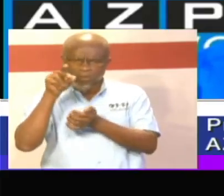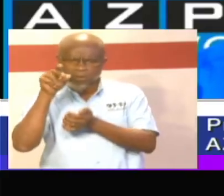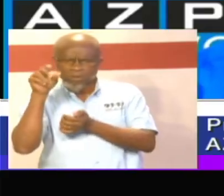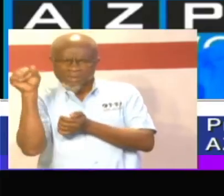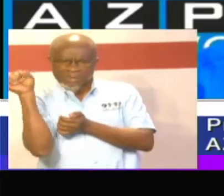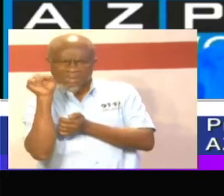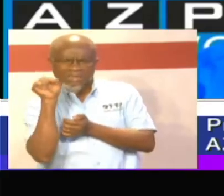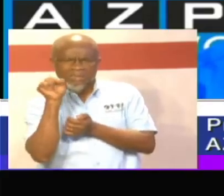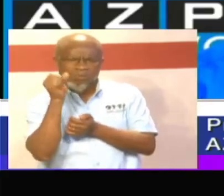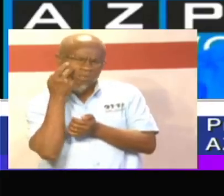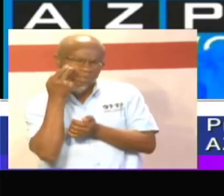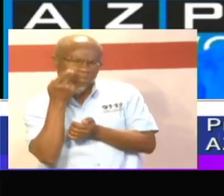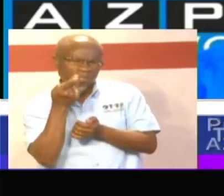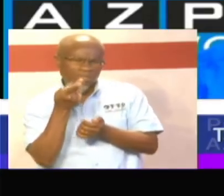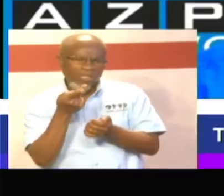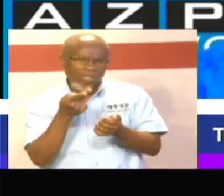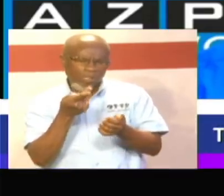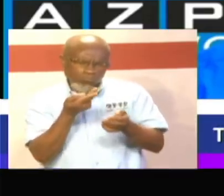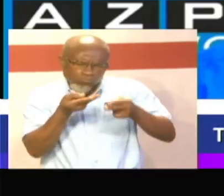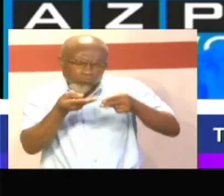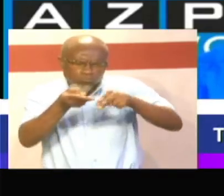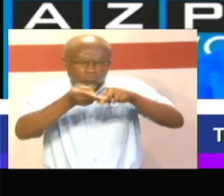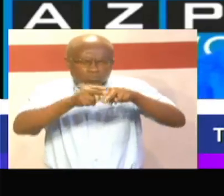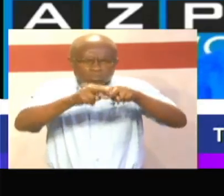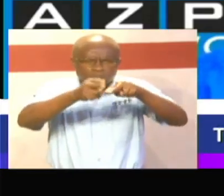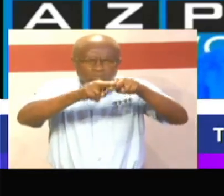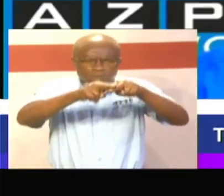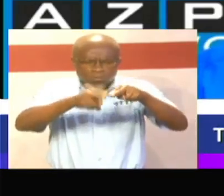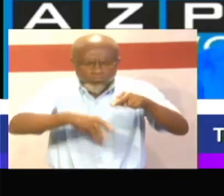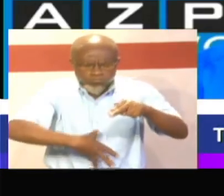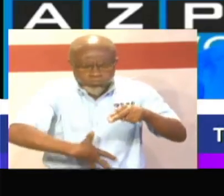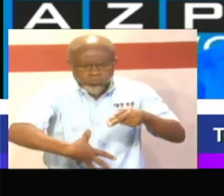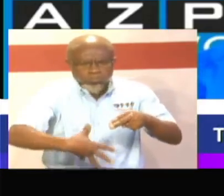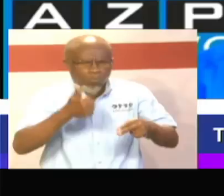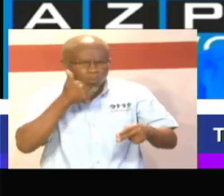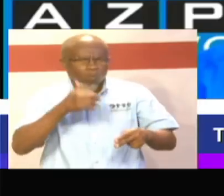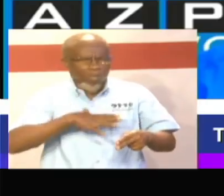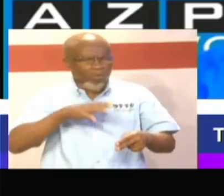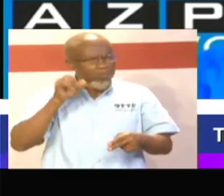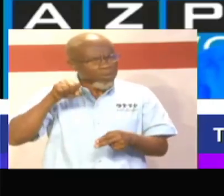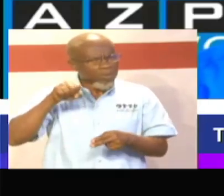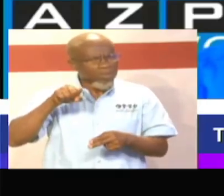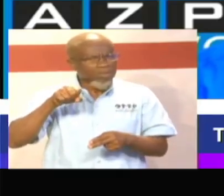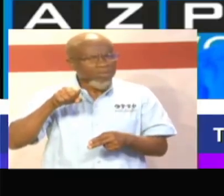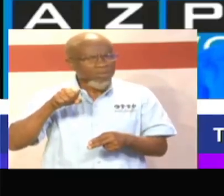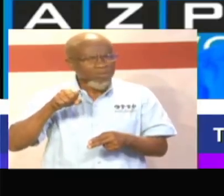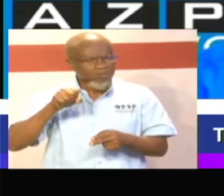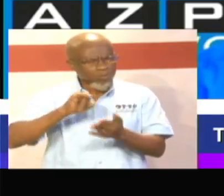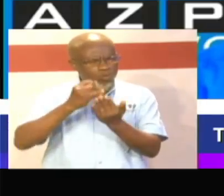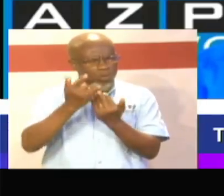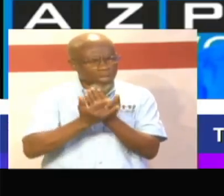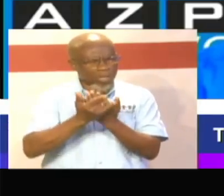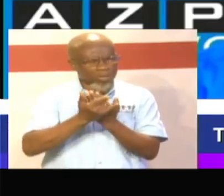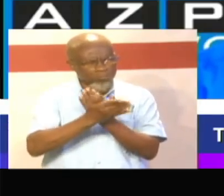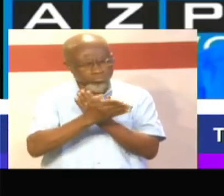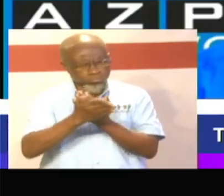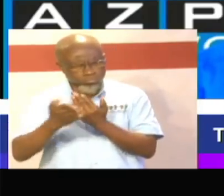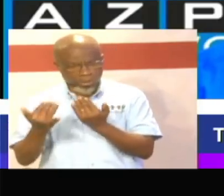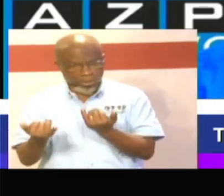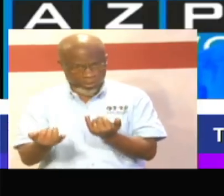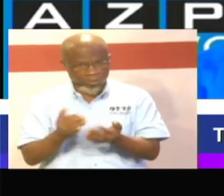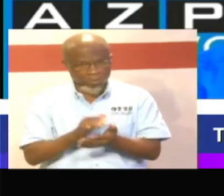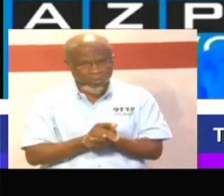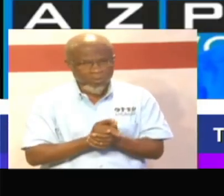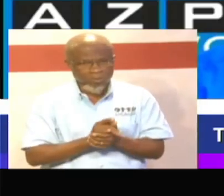an increase in pregnant women from July, August um, this year. Why do you think that